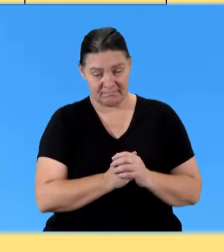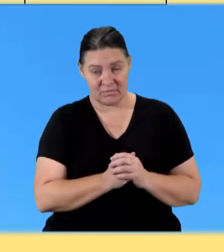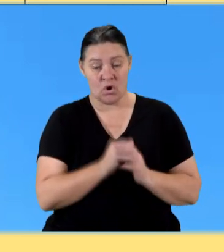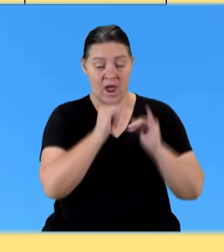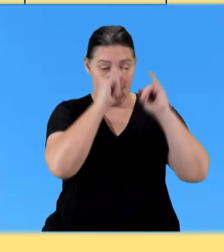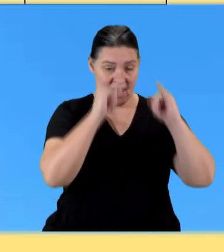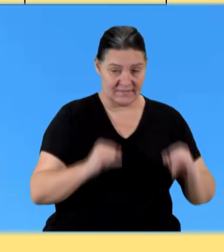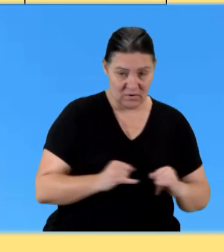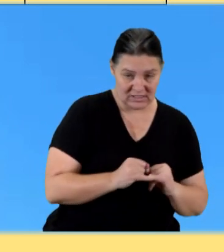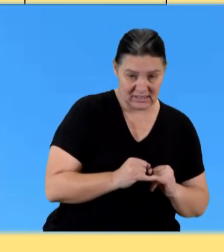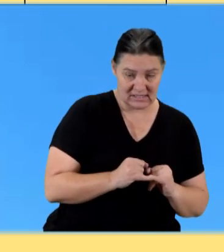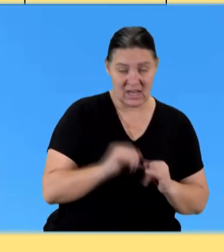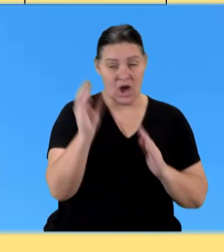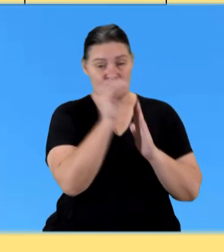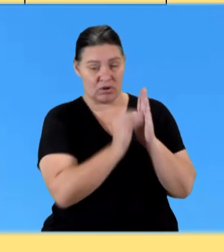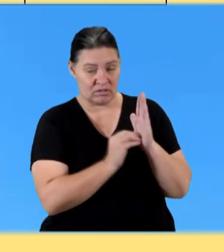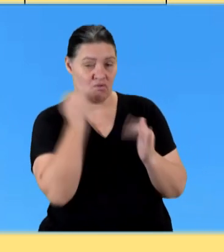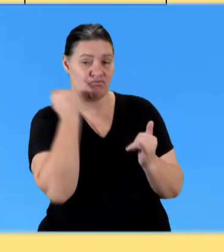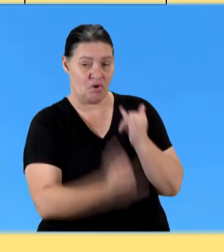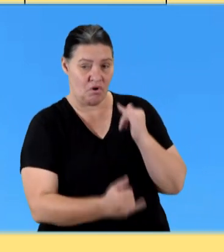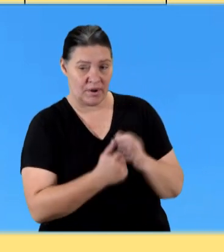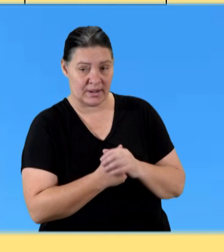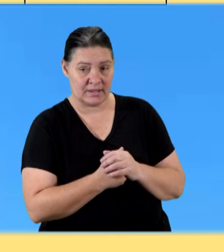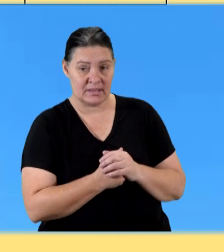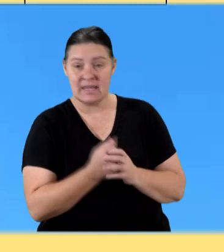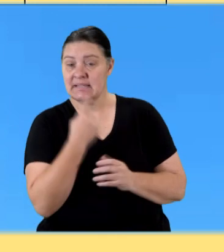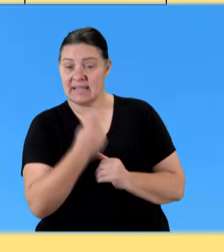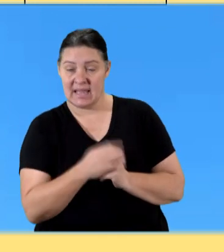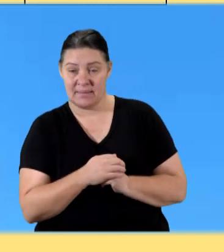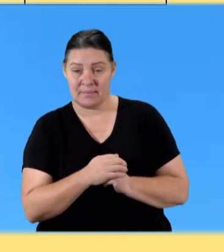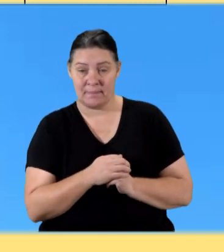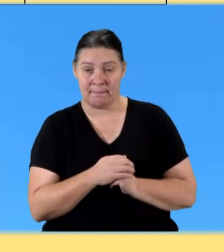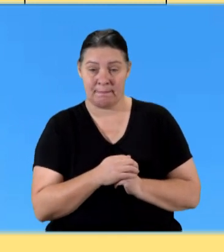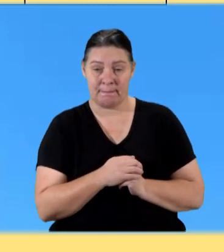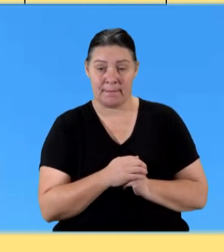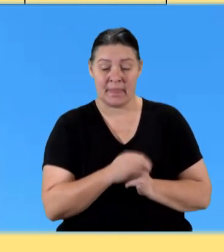So if an invoice was recorded incorrectly, it says